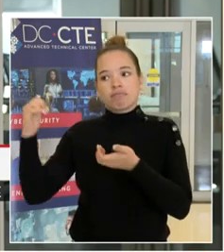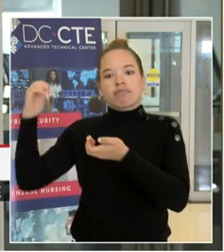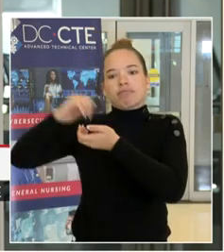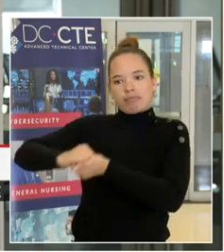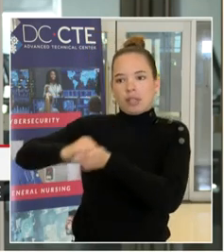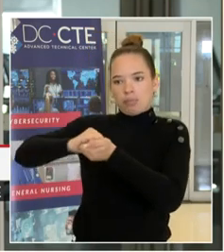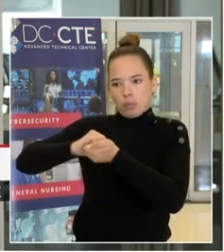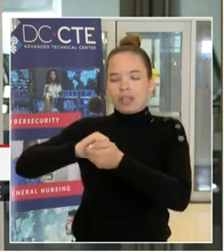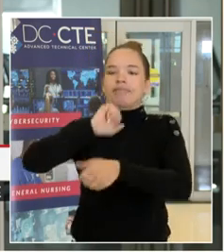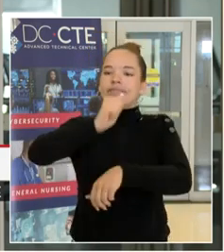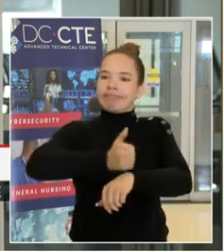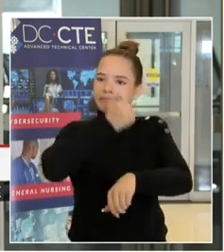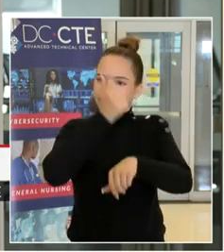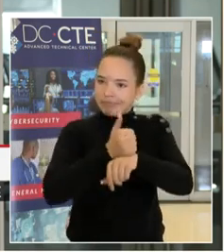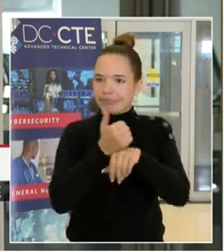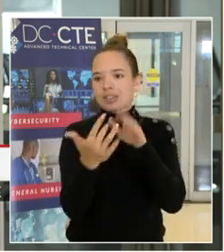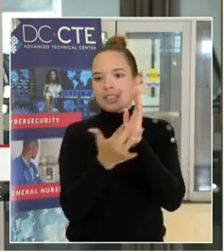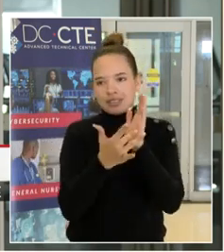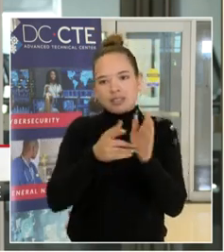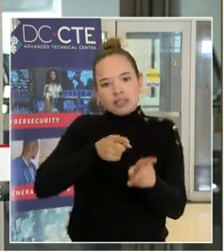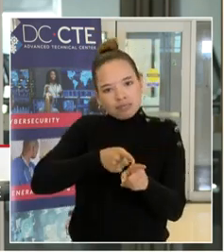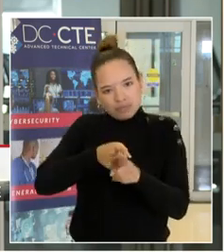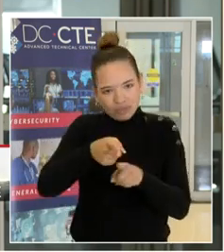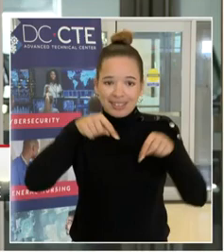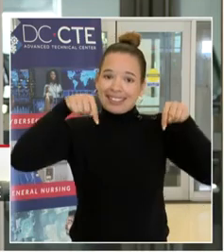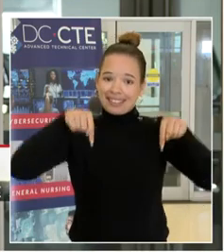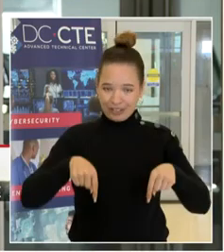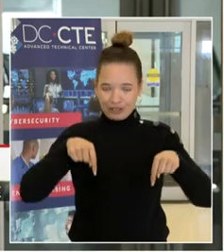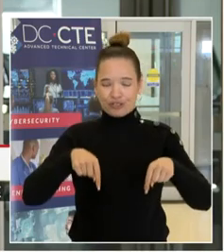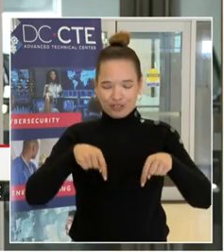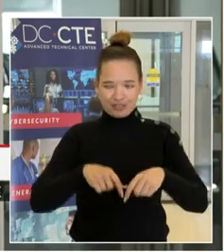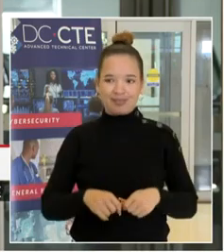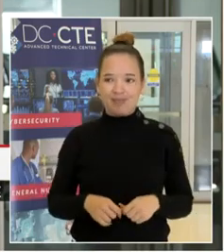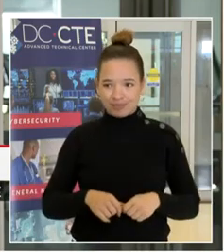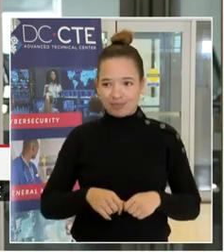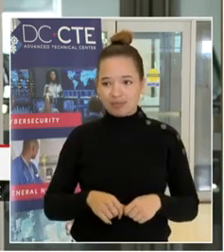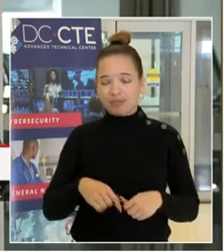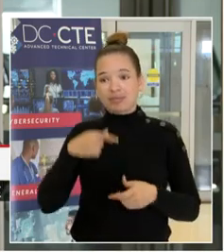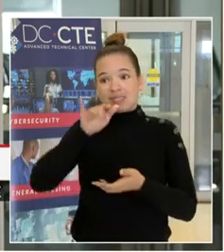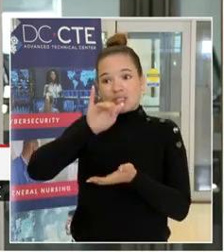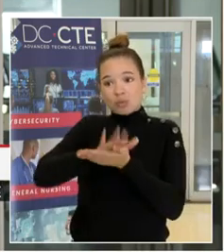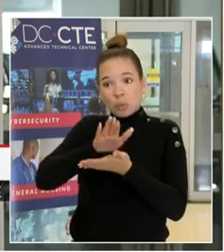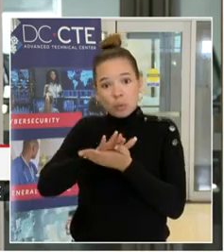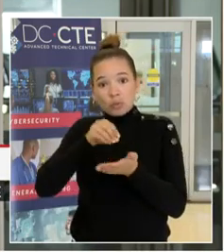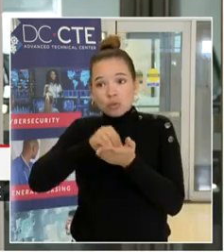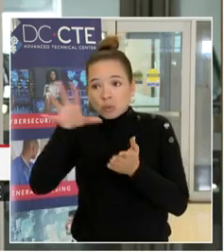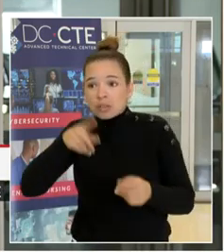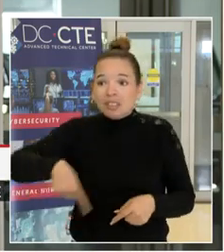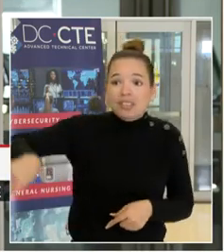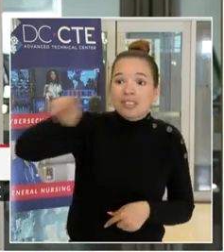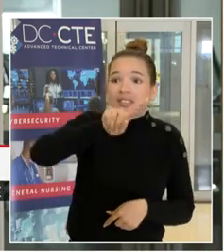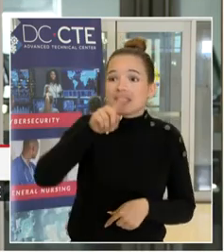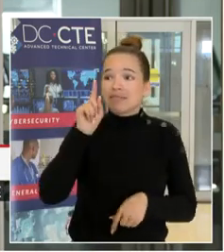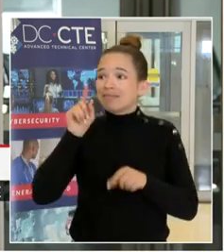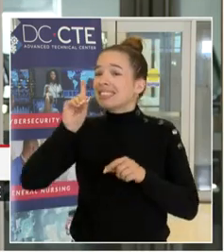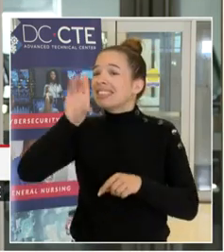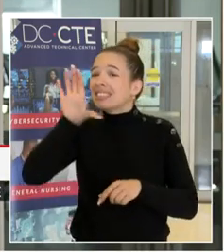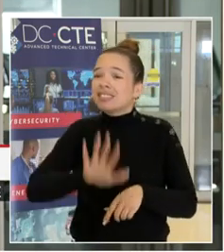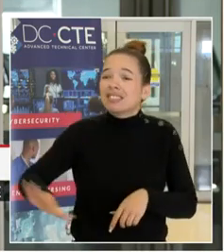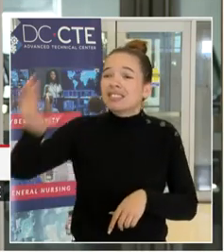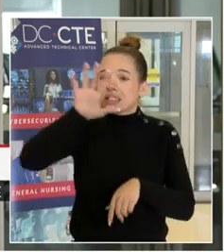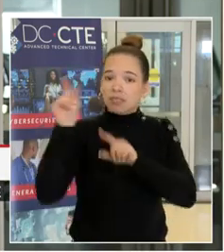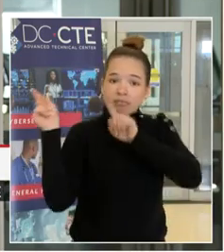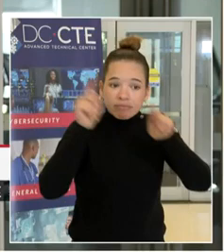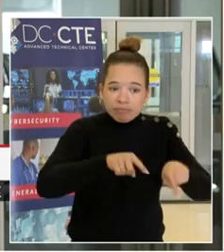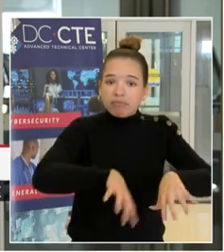Trinity. So students from across the district will take courses that prepare them, as I said, for high wage and high